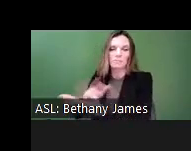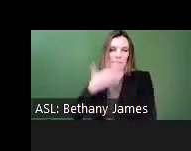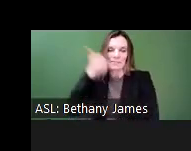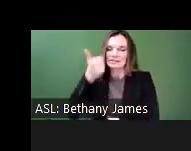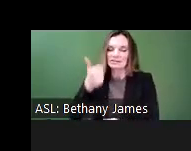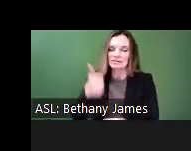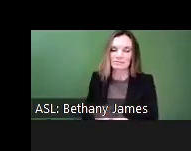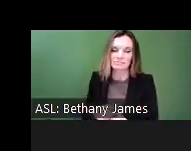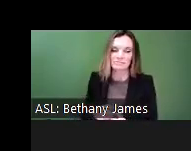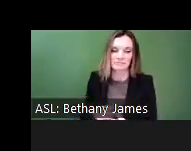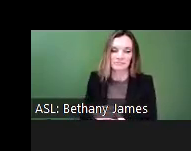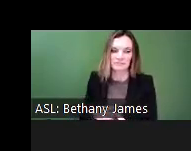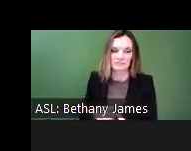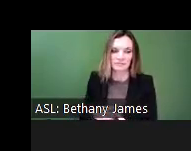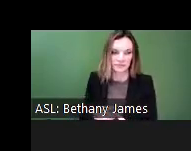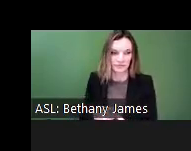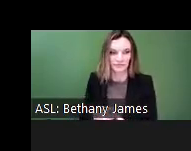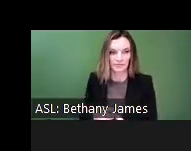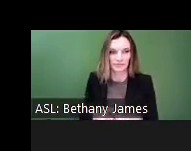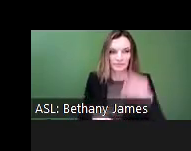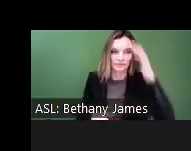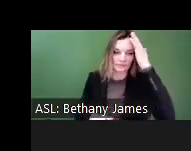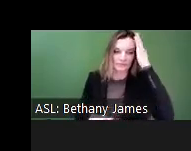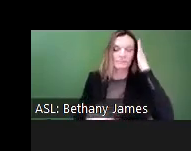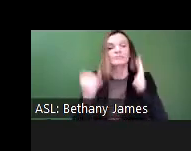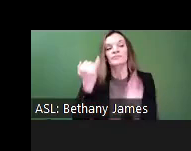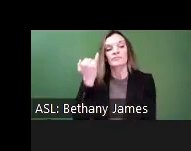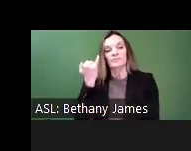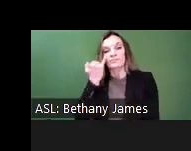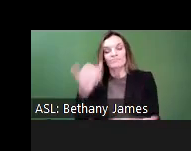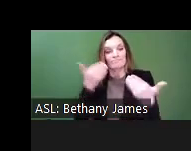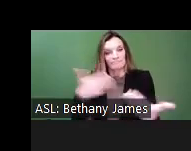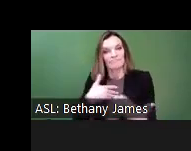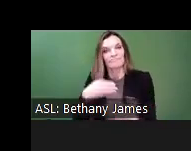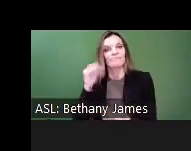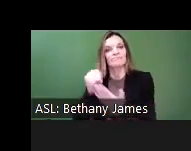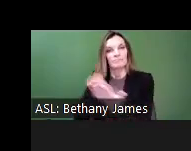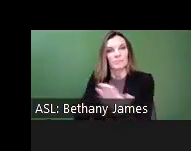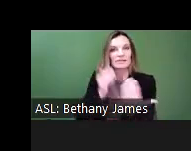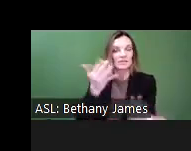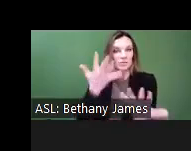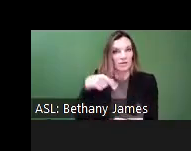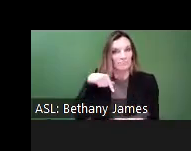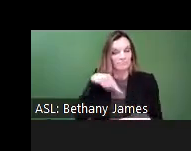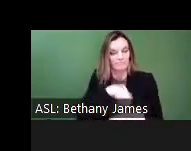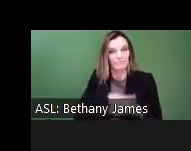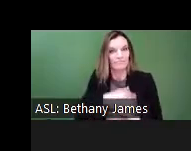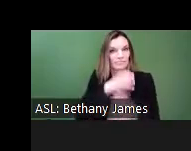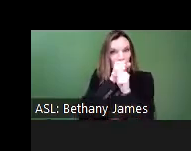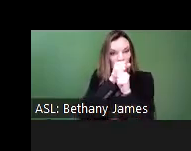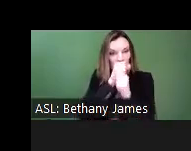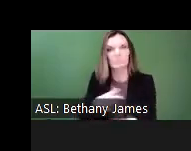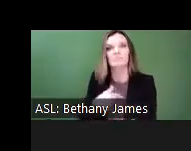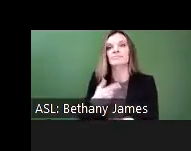a minimum of 3 years before filing another application, unless the judge orders a shorter time